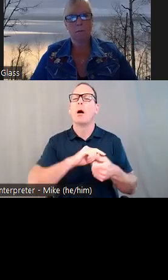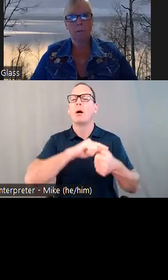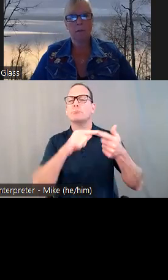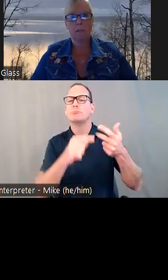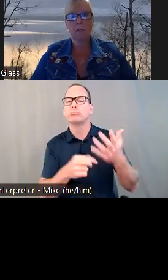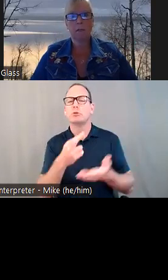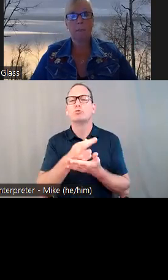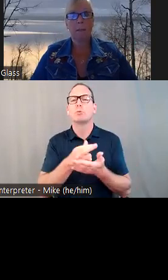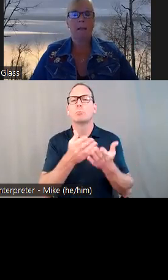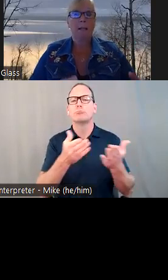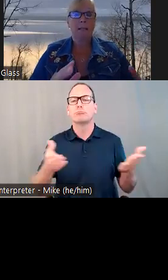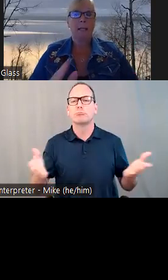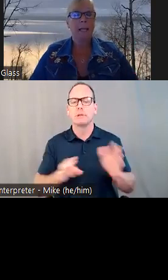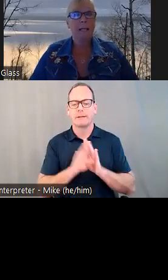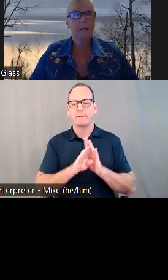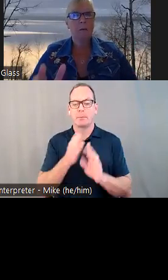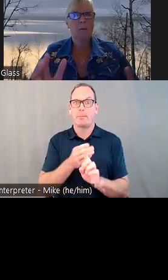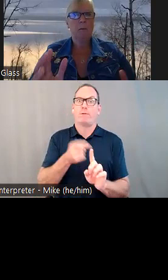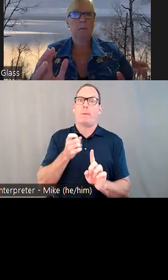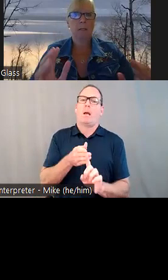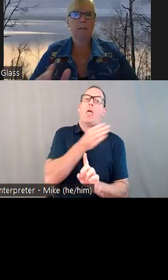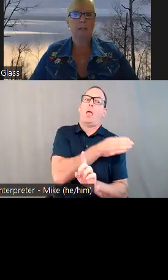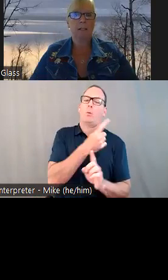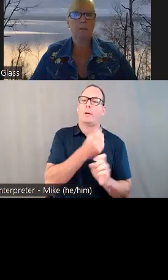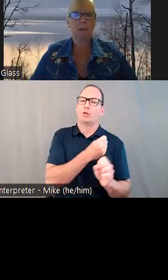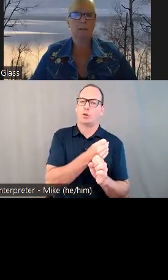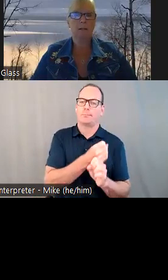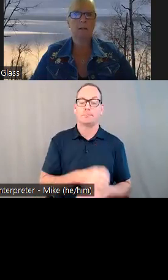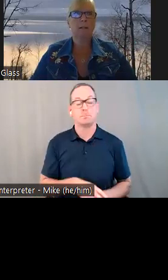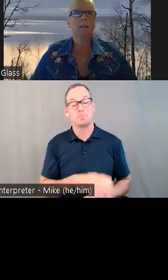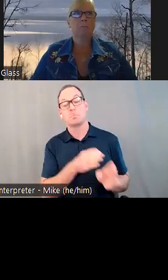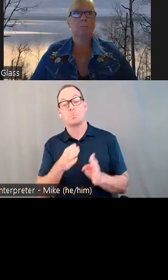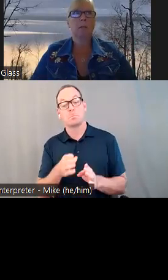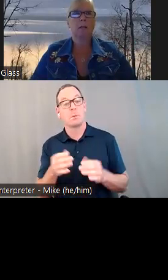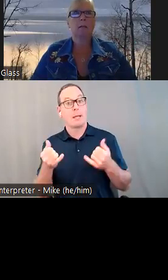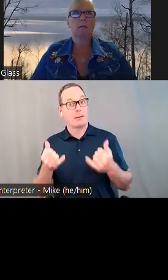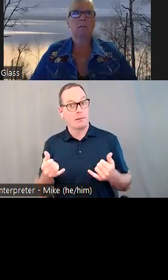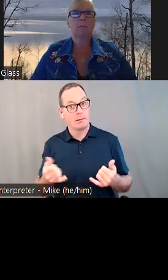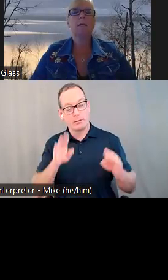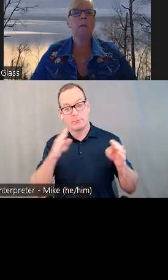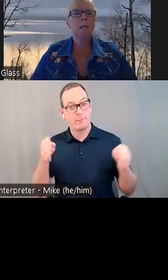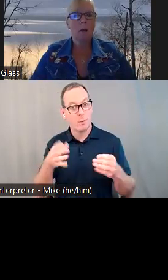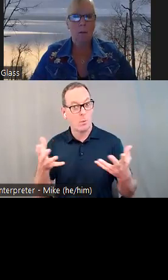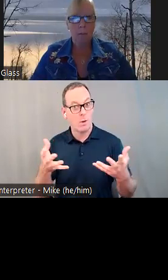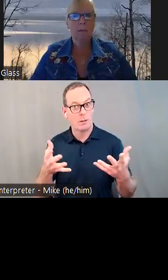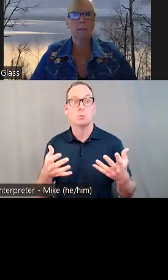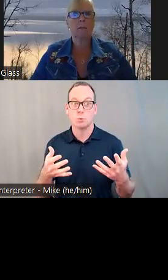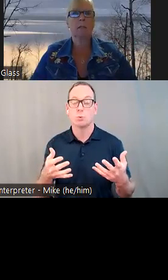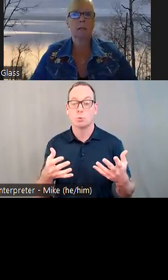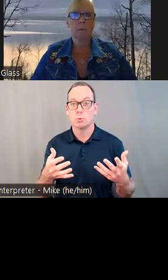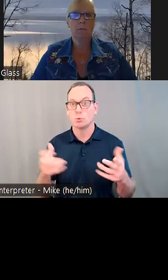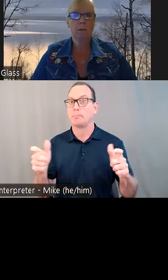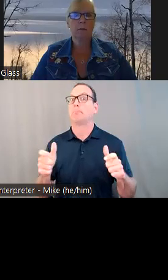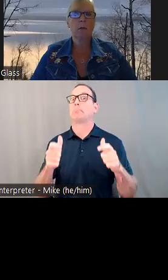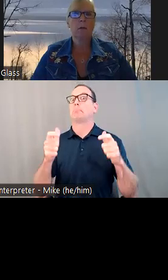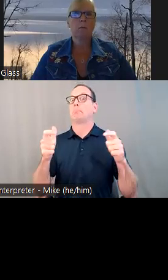over the previous year. And today we're delving into a pretty big topic, looking at a